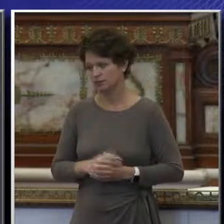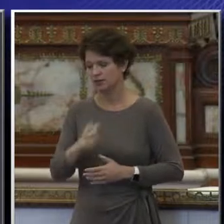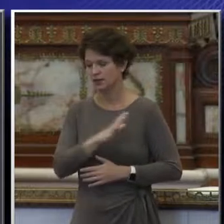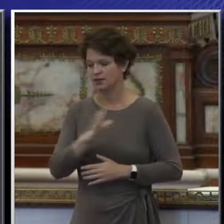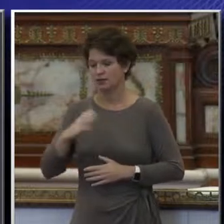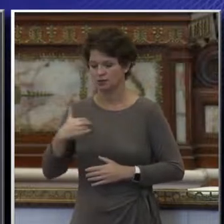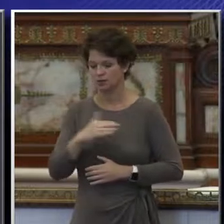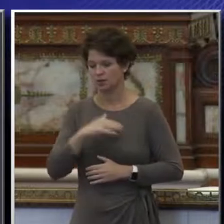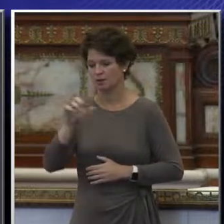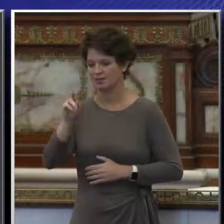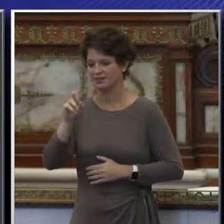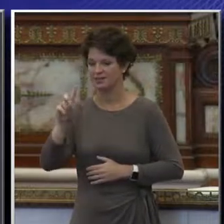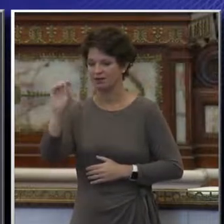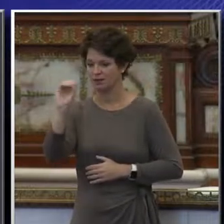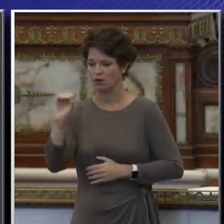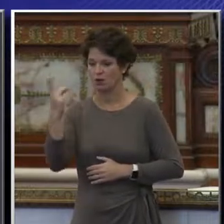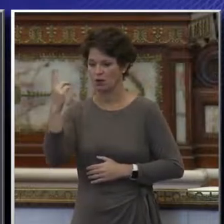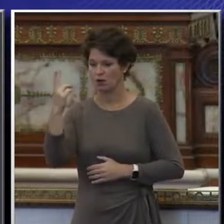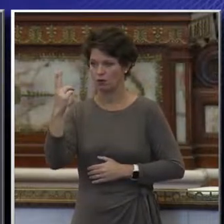Councilmember David O.